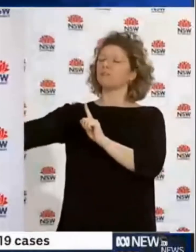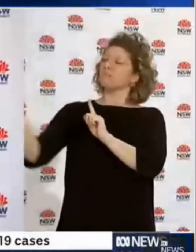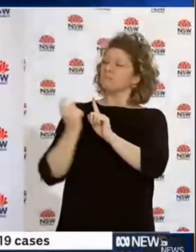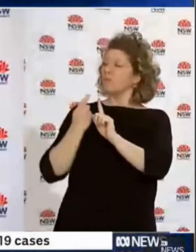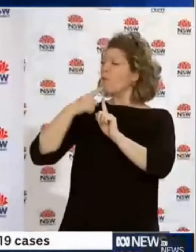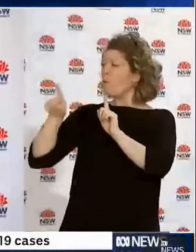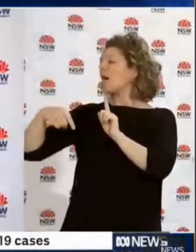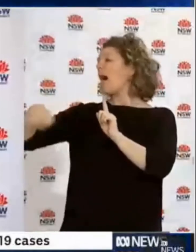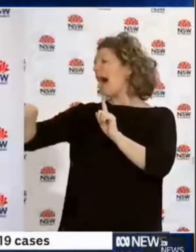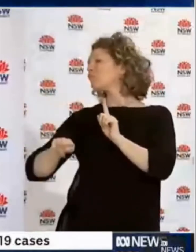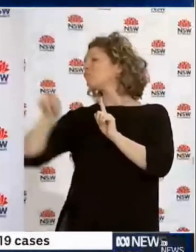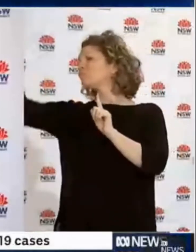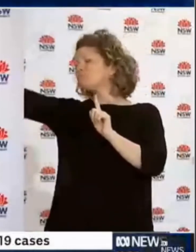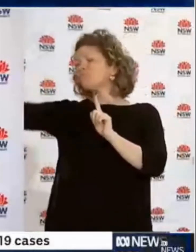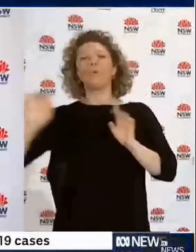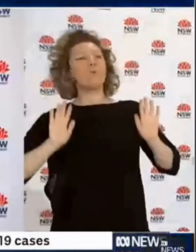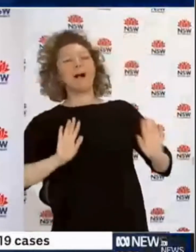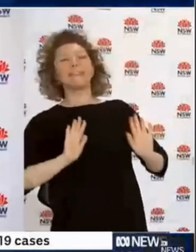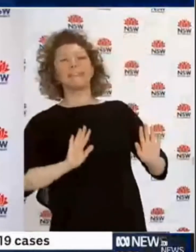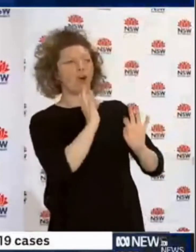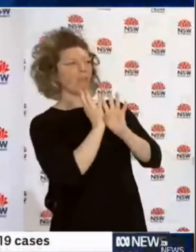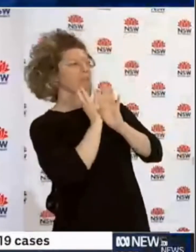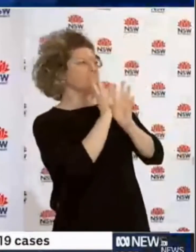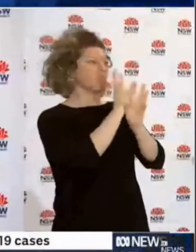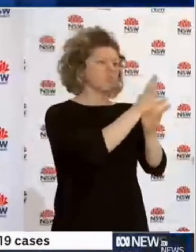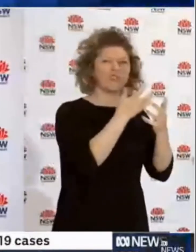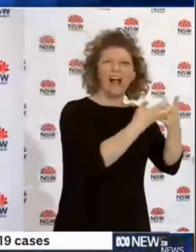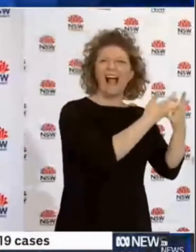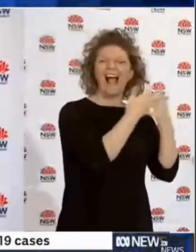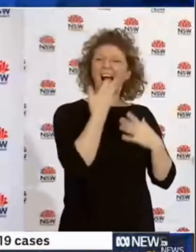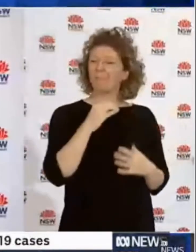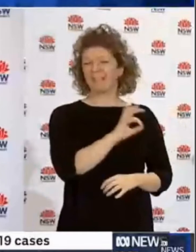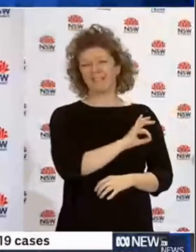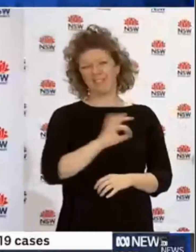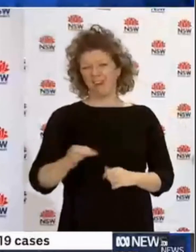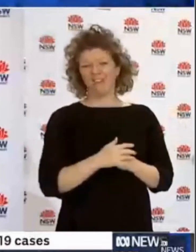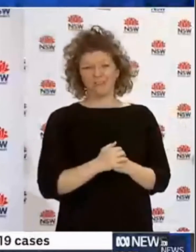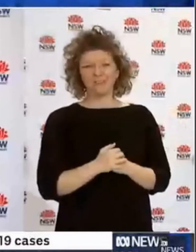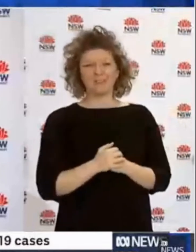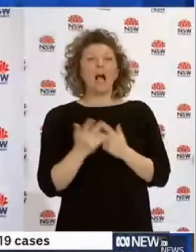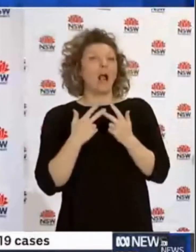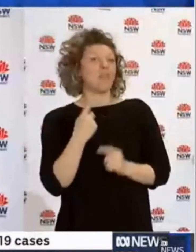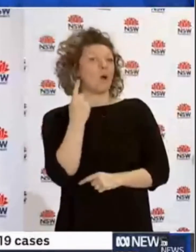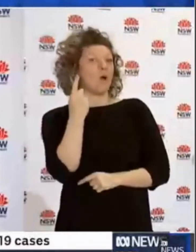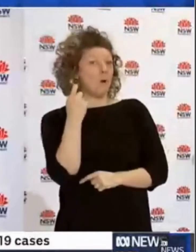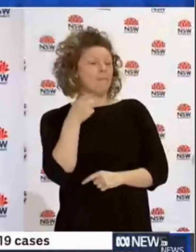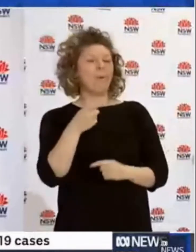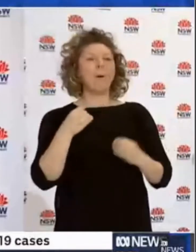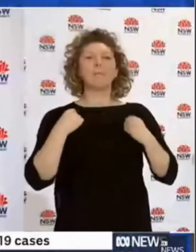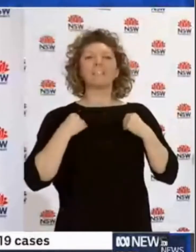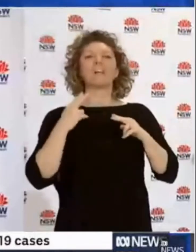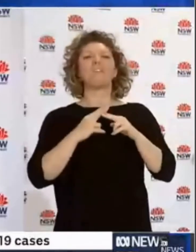until their pizza's ready. Also, I want to stress that on the logistics side, we had one particular freight